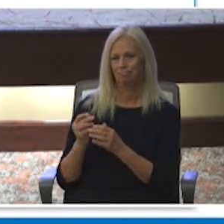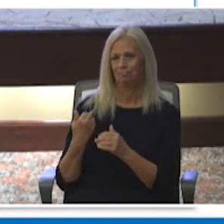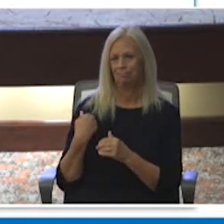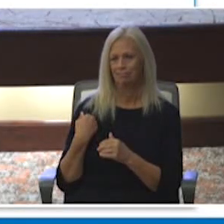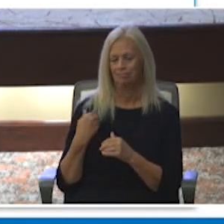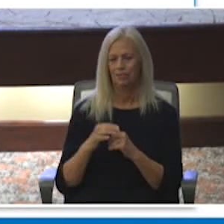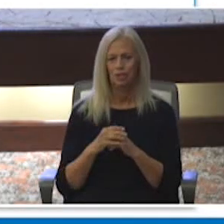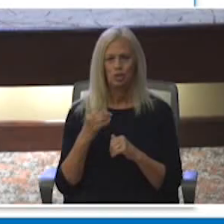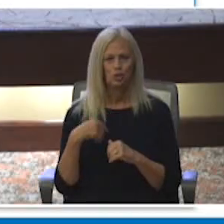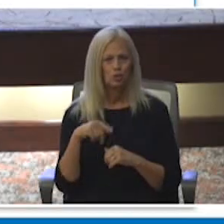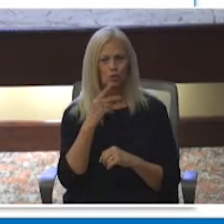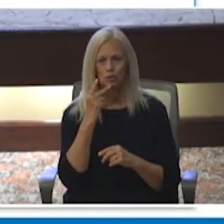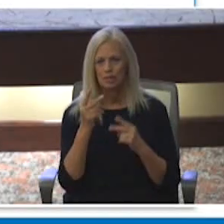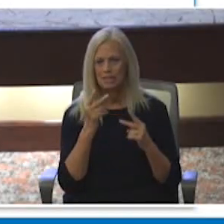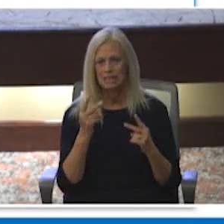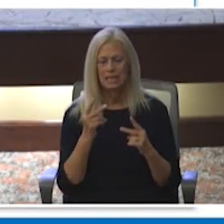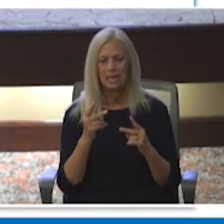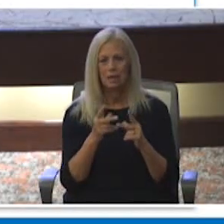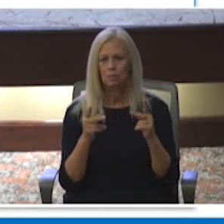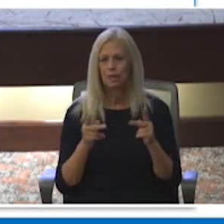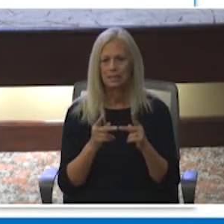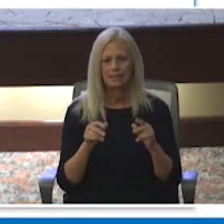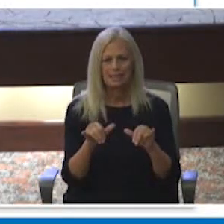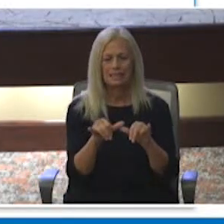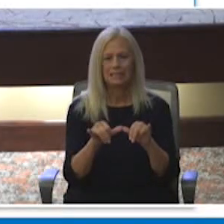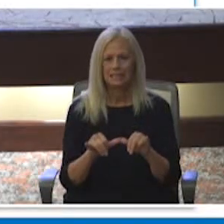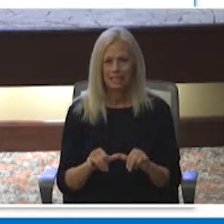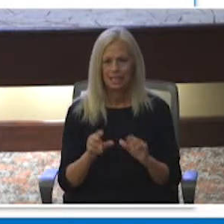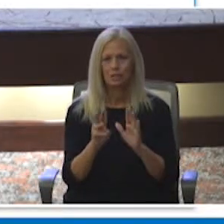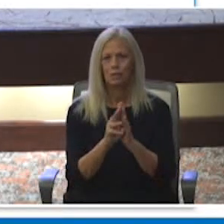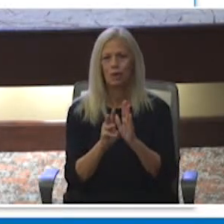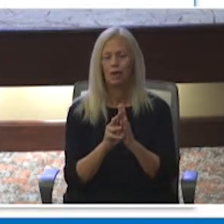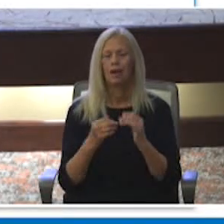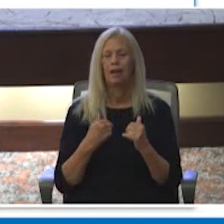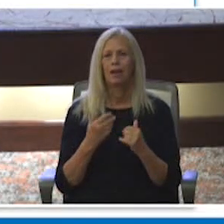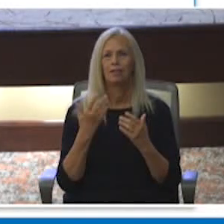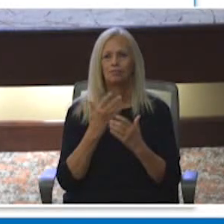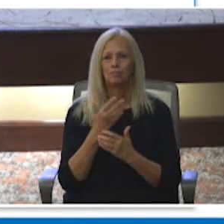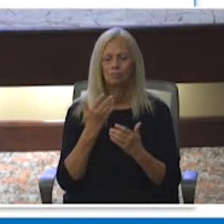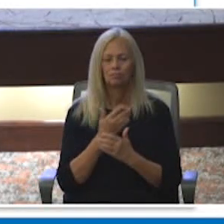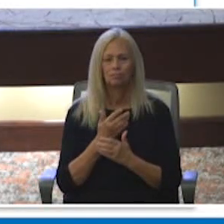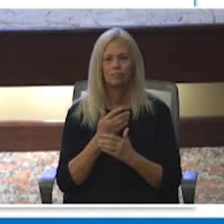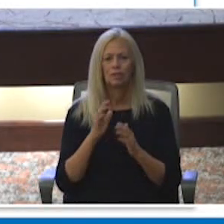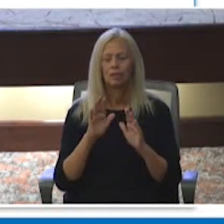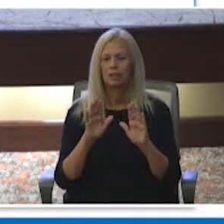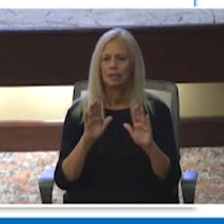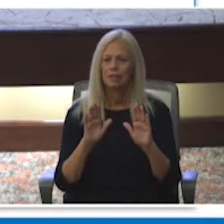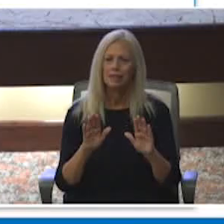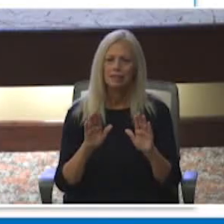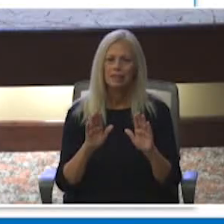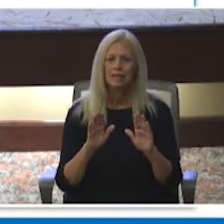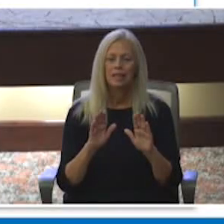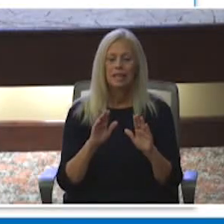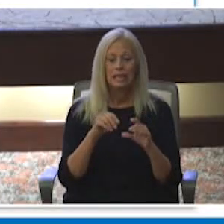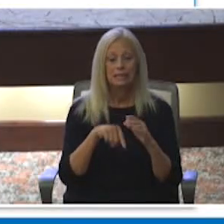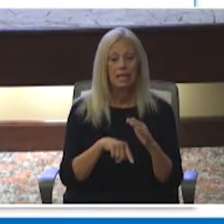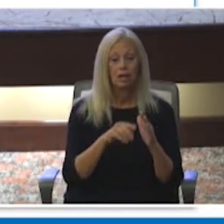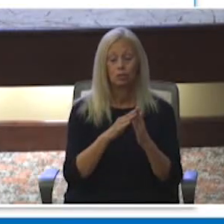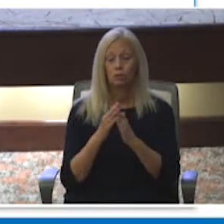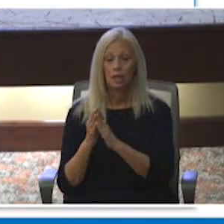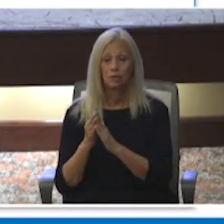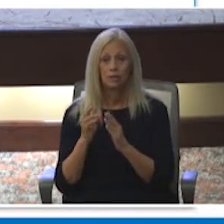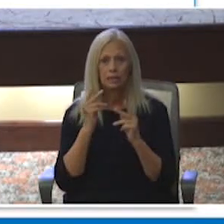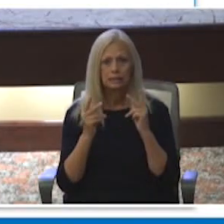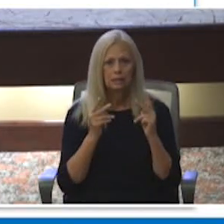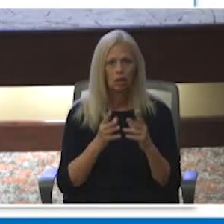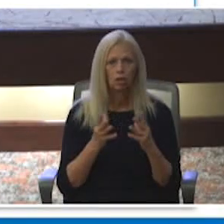the size of Waco, with the vitality of Waco, that have such a relatively blank canvas in their downtown. And so you have a lot of